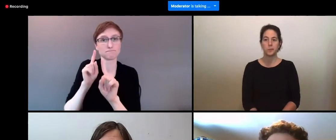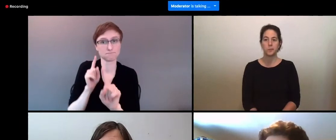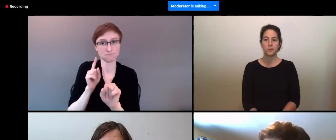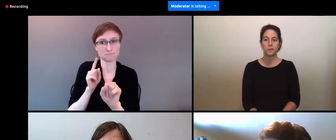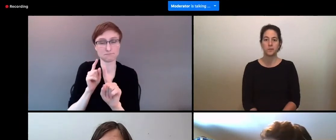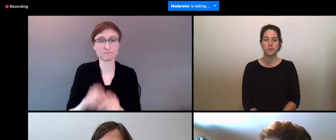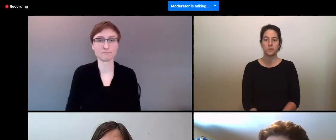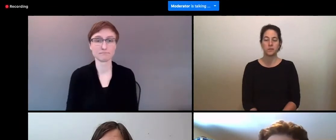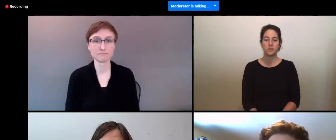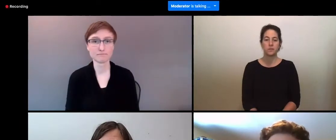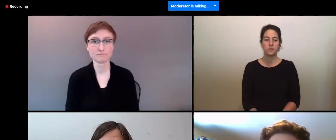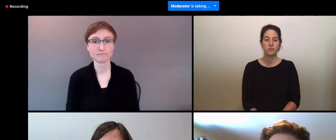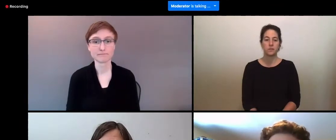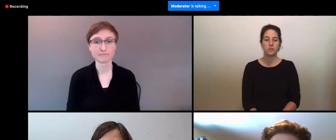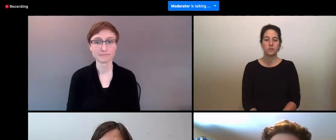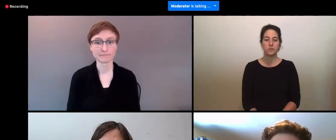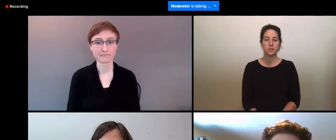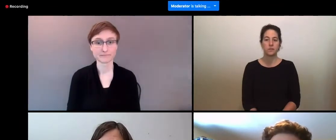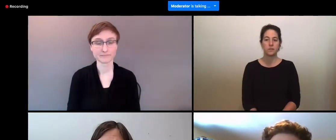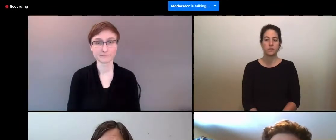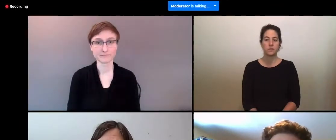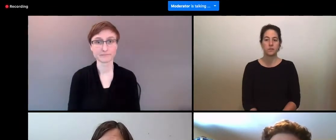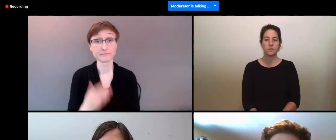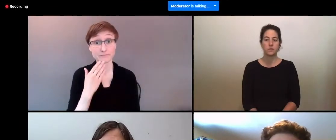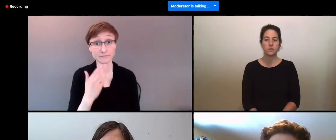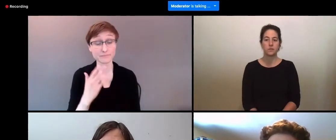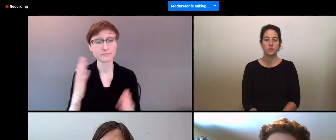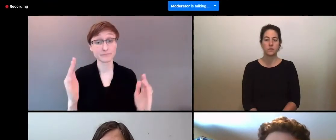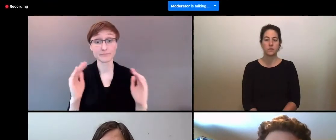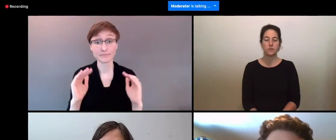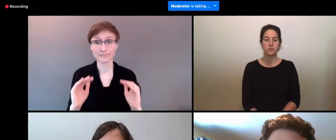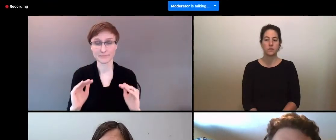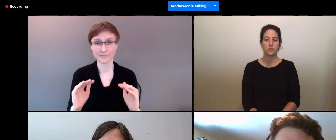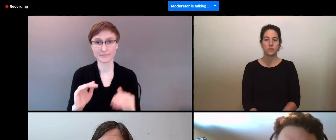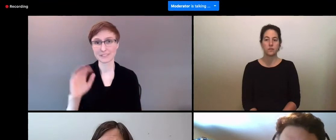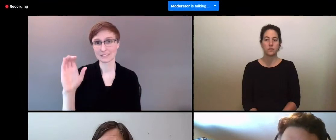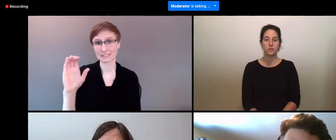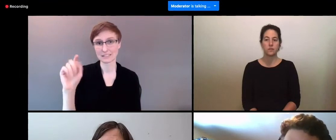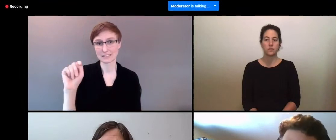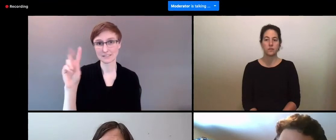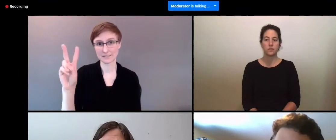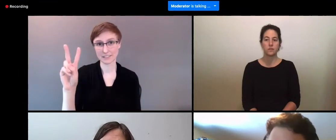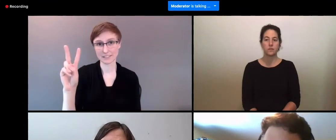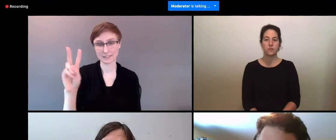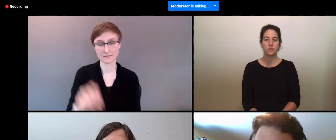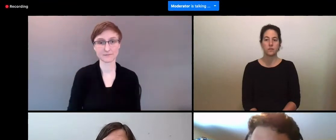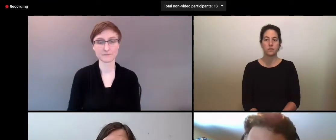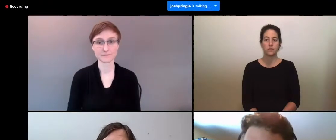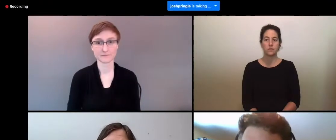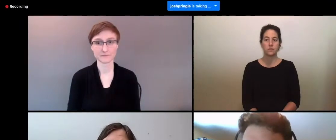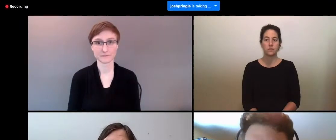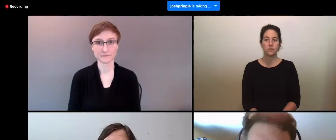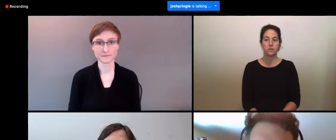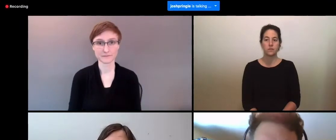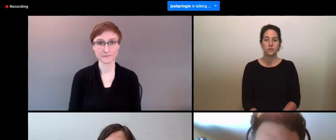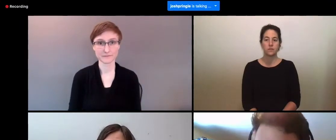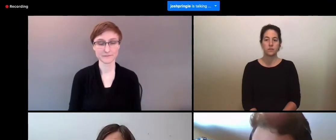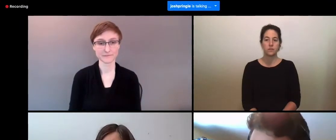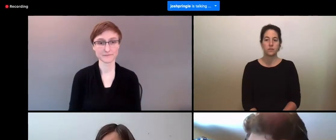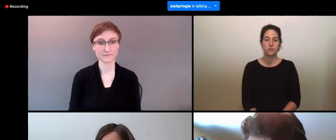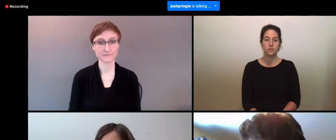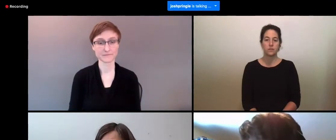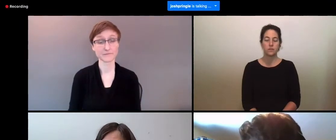Thank you, Doctor. Thank you, Joanne. Up next, we have CTV, Josh Pringle. Please go ahead, Josh. Thank you very